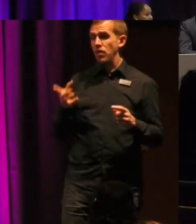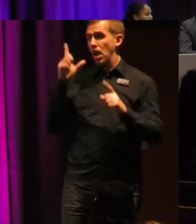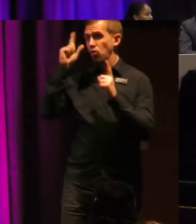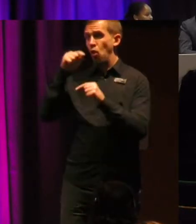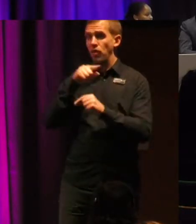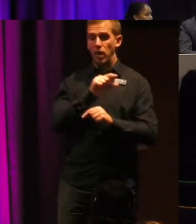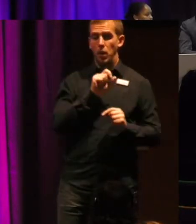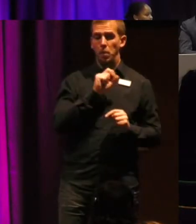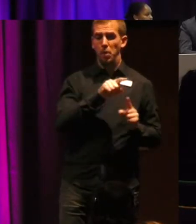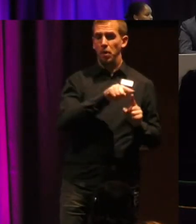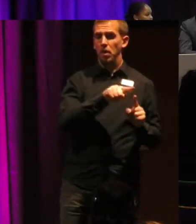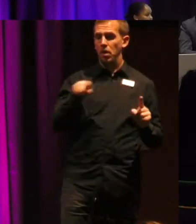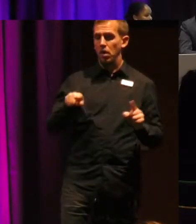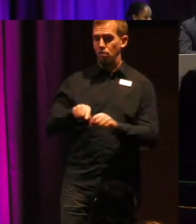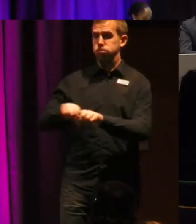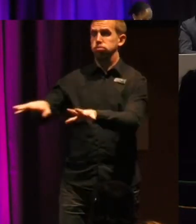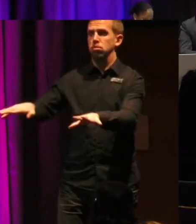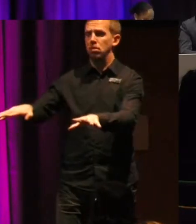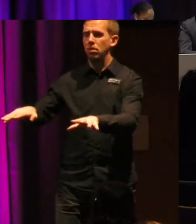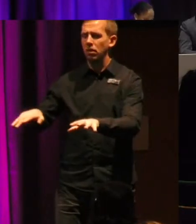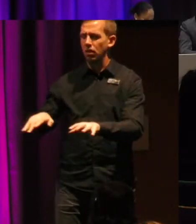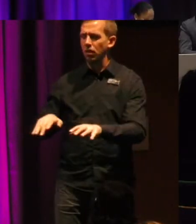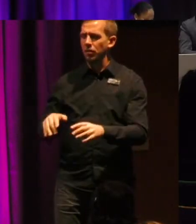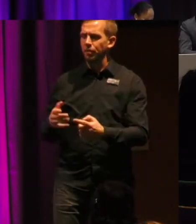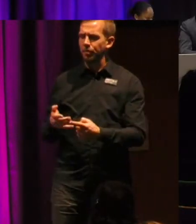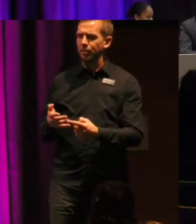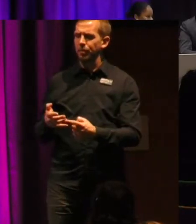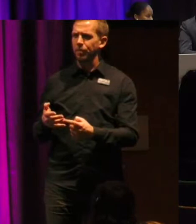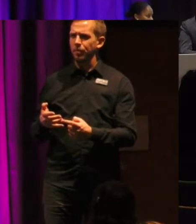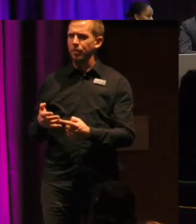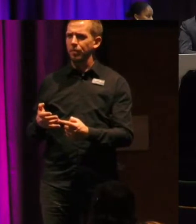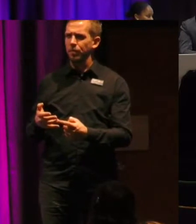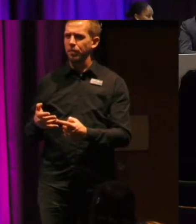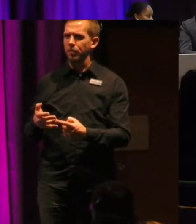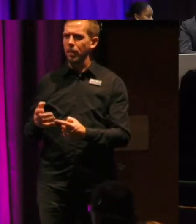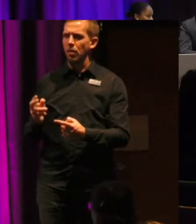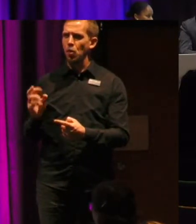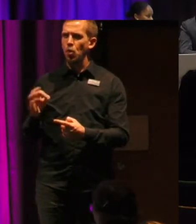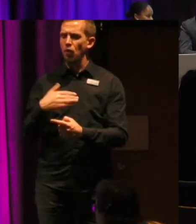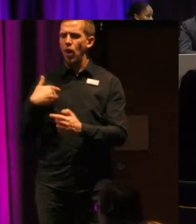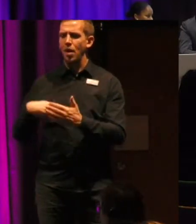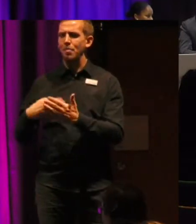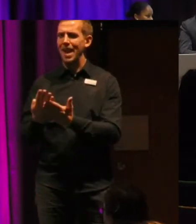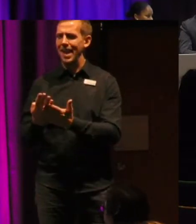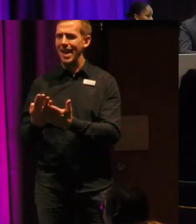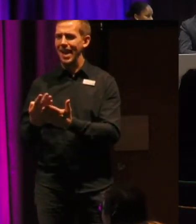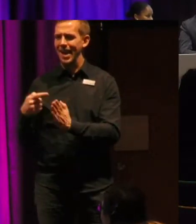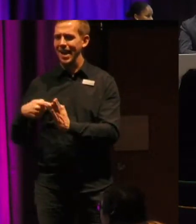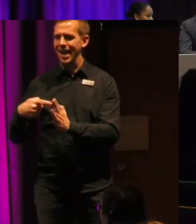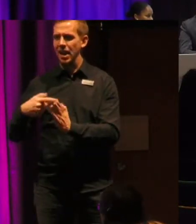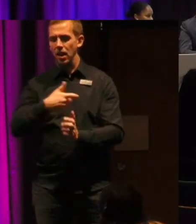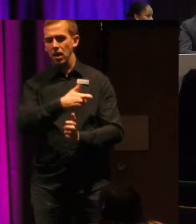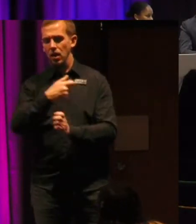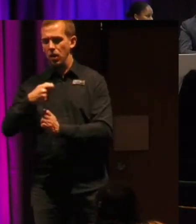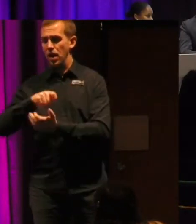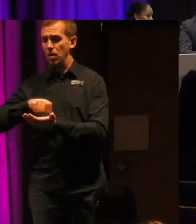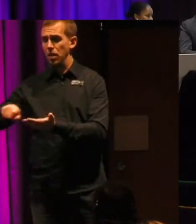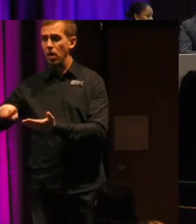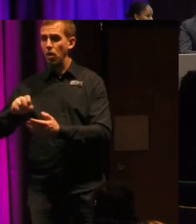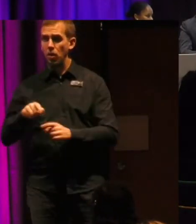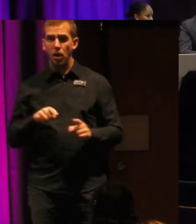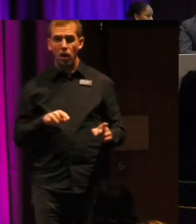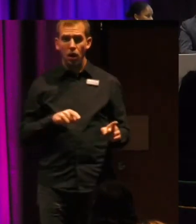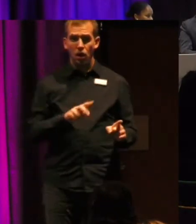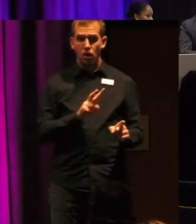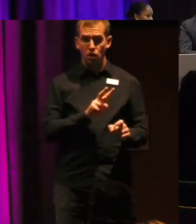think, we have to then start to question, how is our media reporting? Because if someone only has 12 million followers,